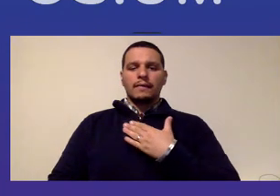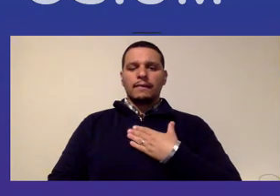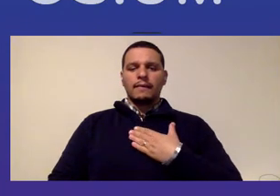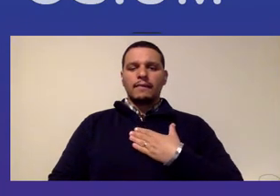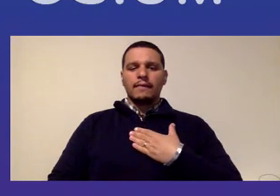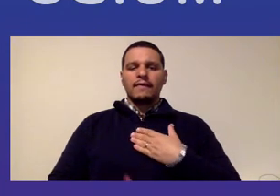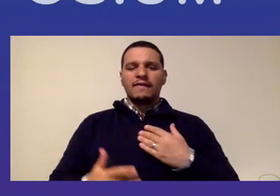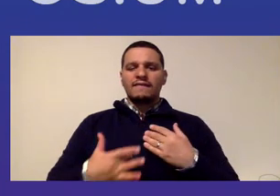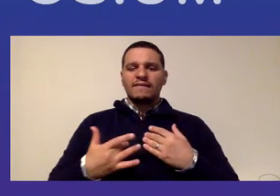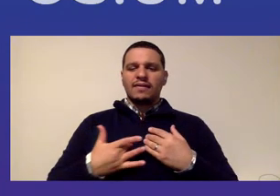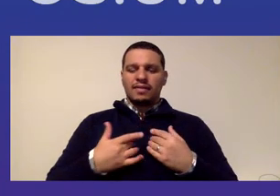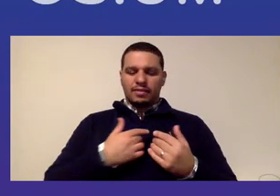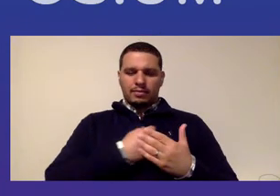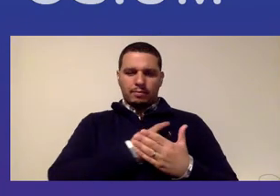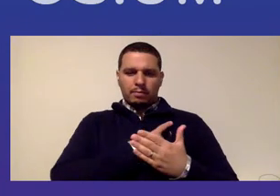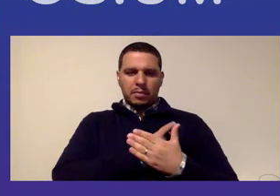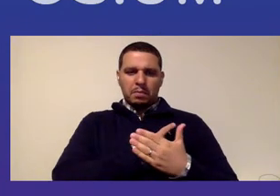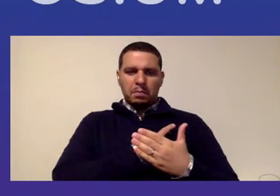your hand.